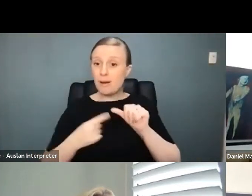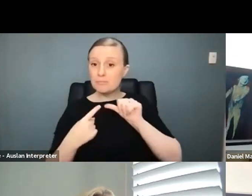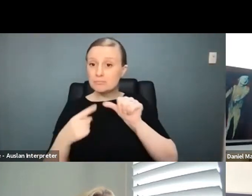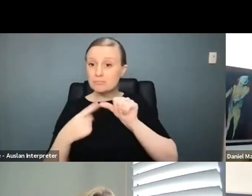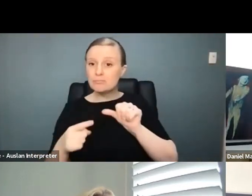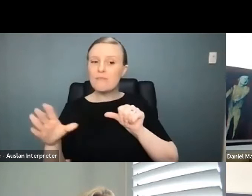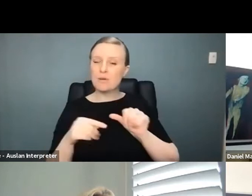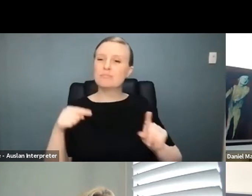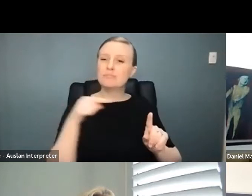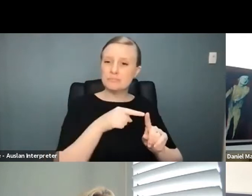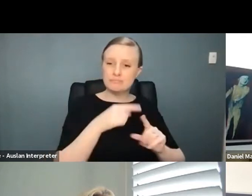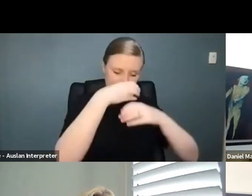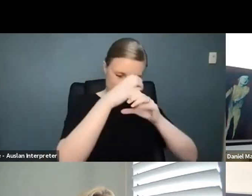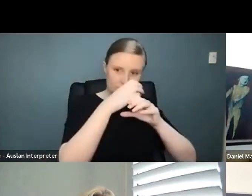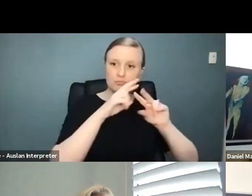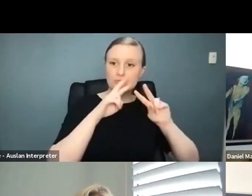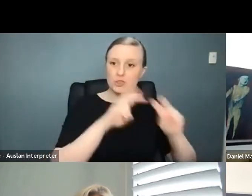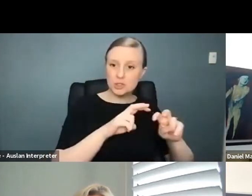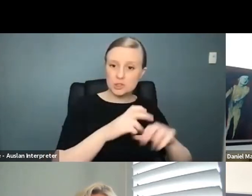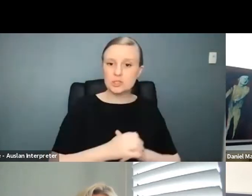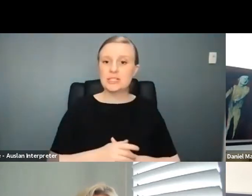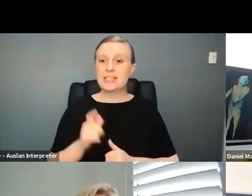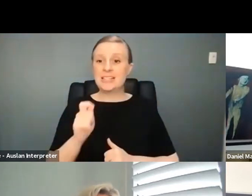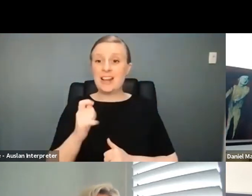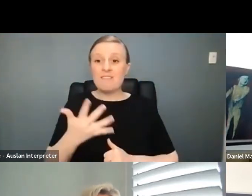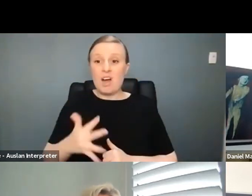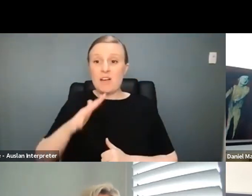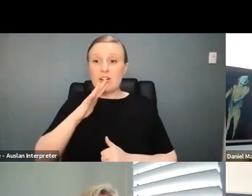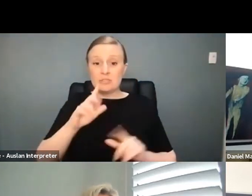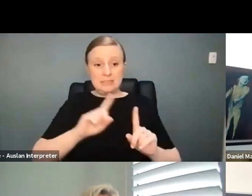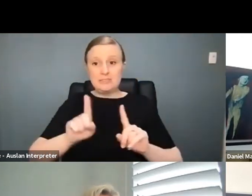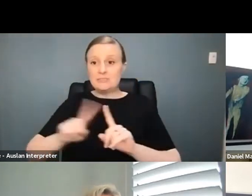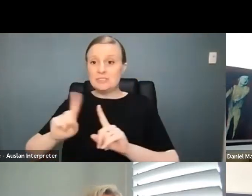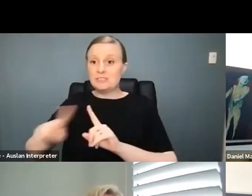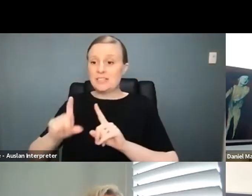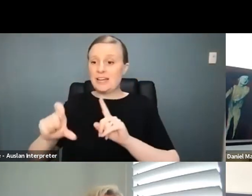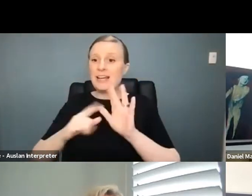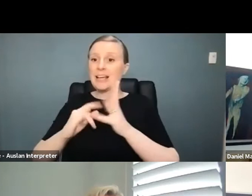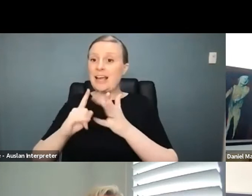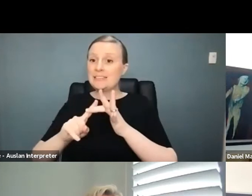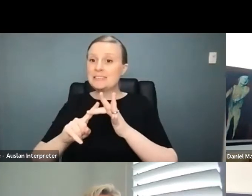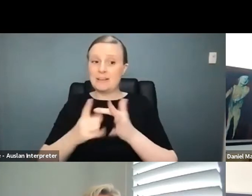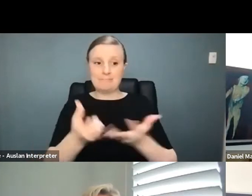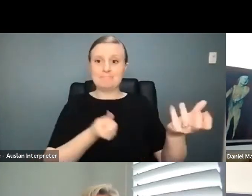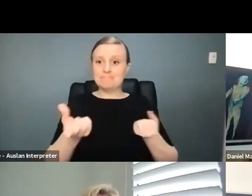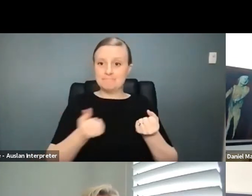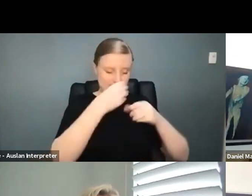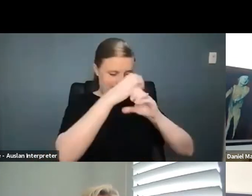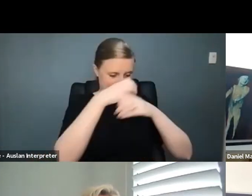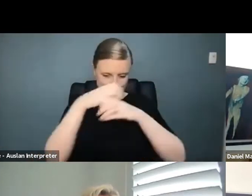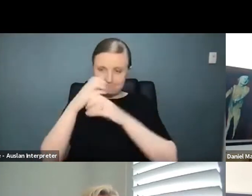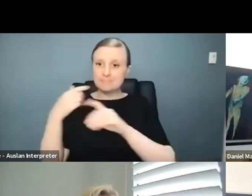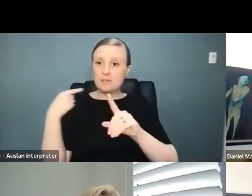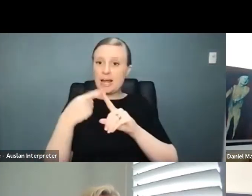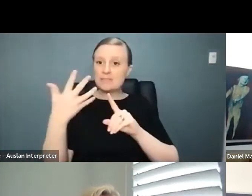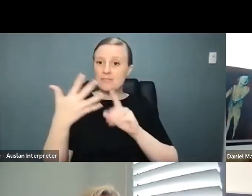nearly 500 cases enrolled in that system over the past 12 months with some interesting findings. And I'll just highlight